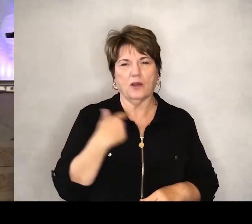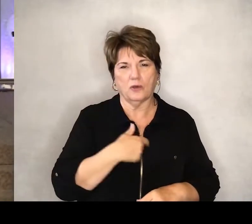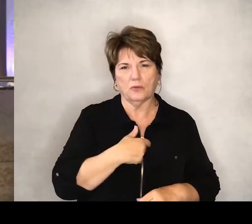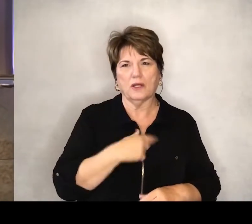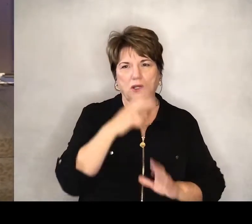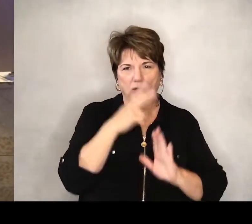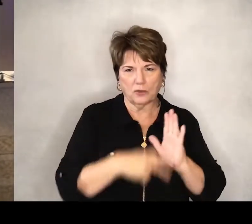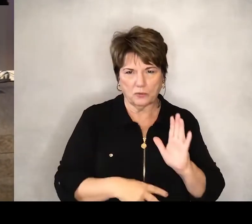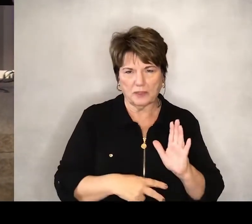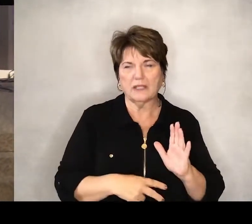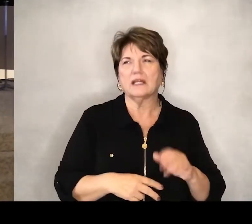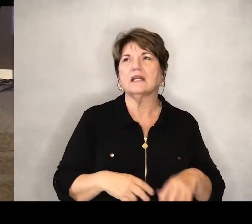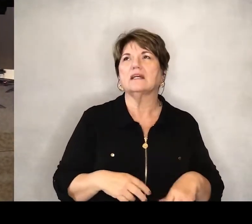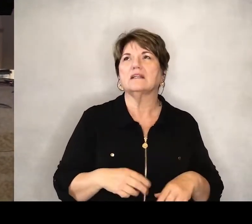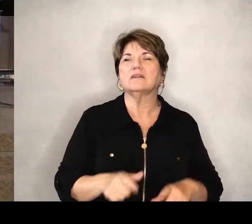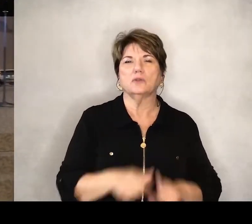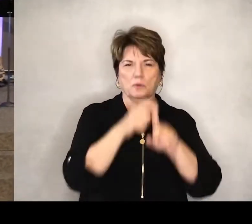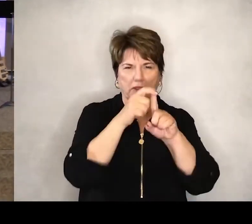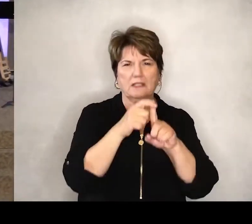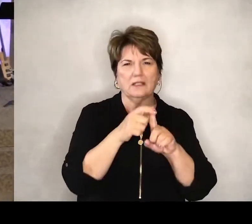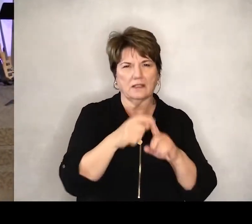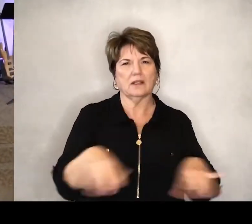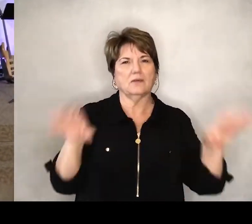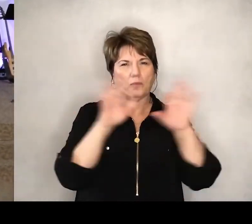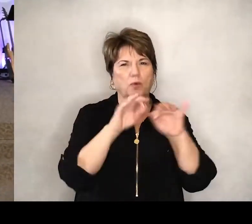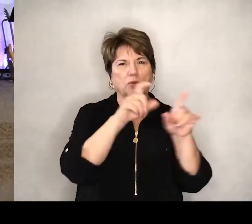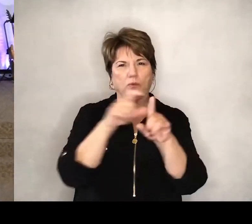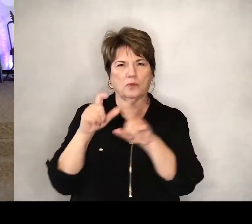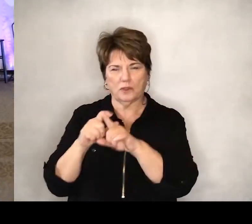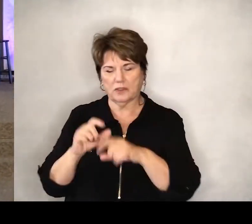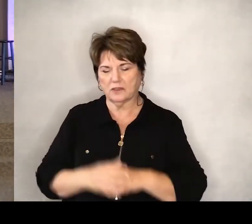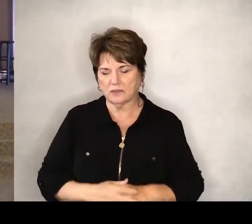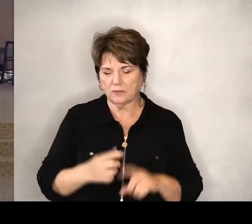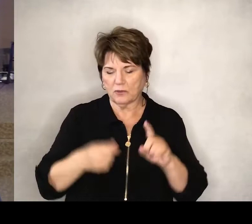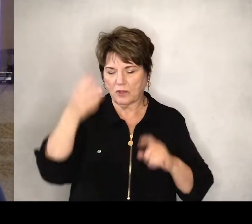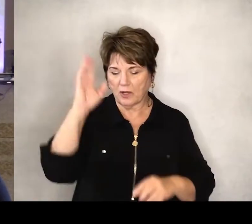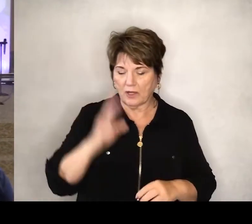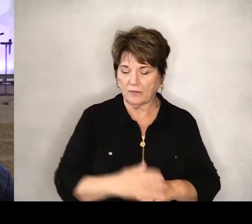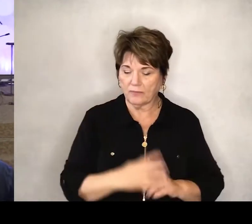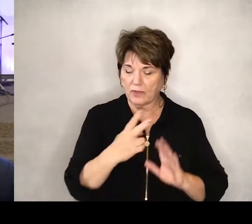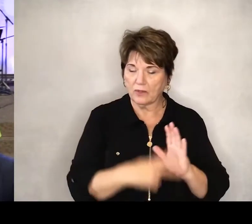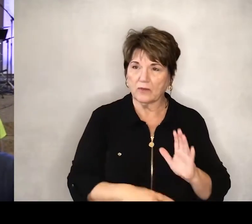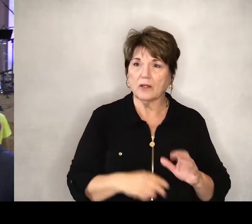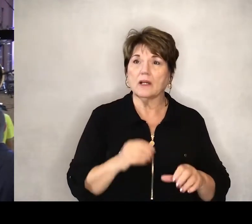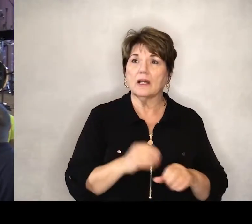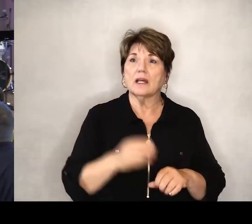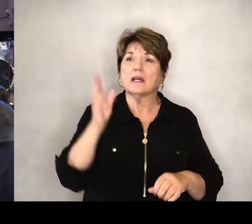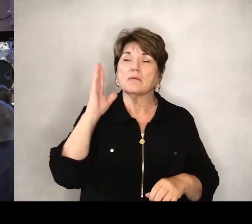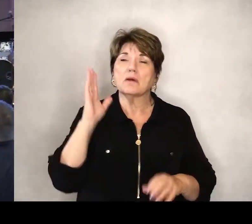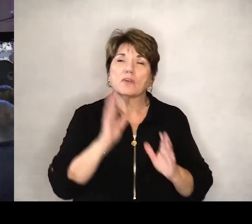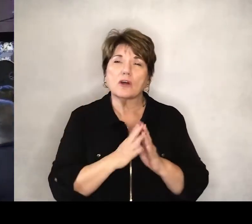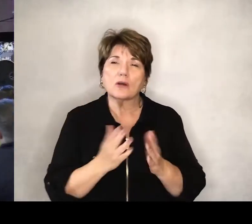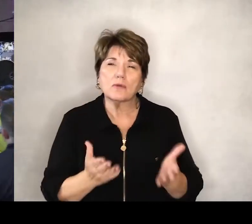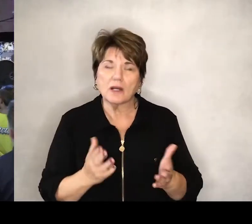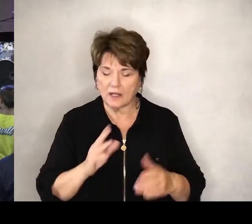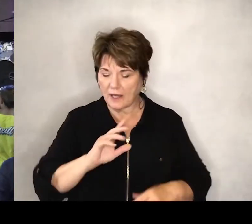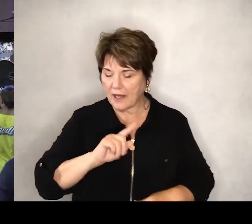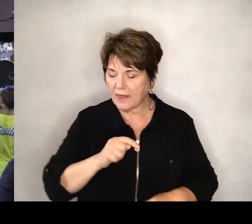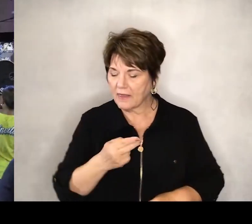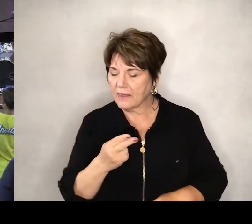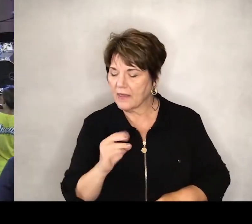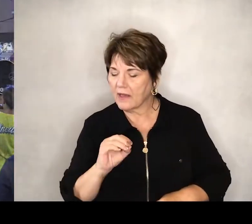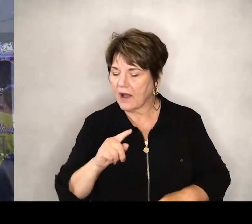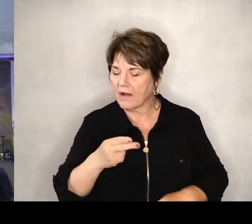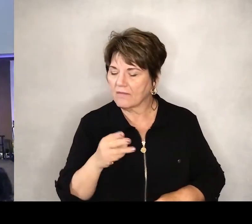we read it over ourselves in a different way than we read other things. So let's read this together. In my former book, Theophilus,